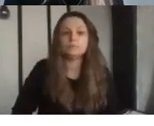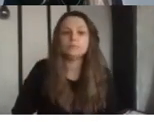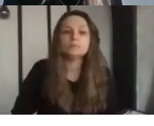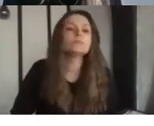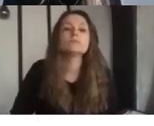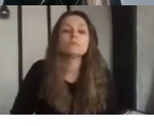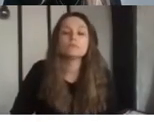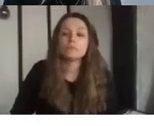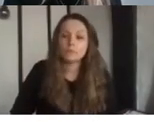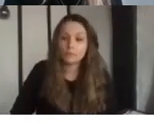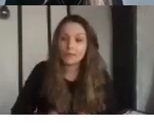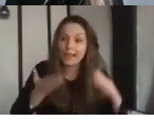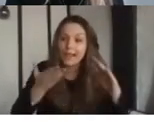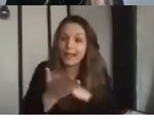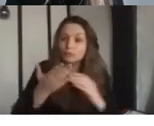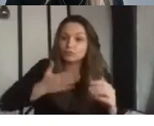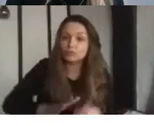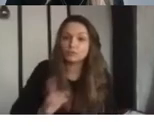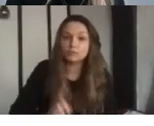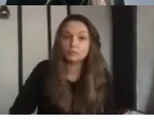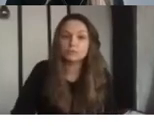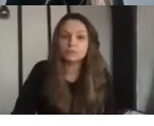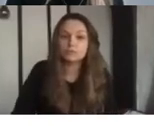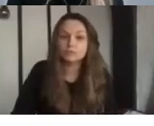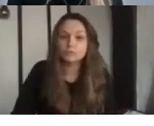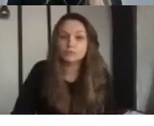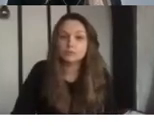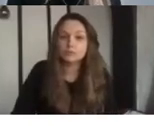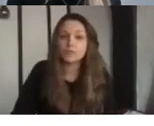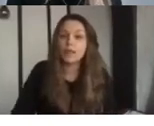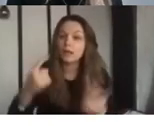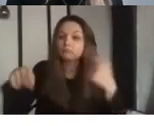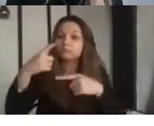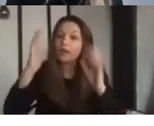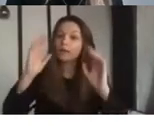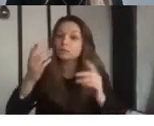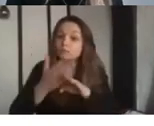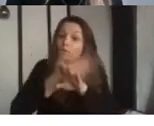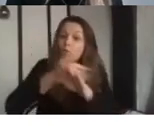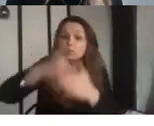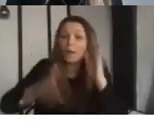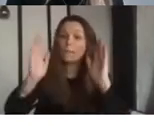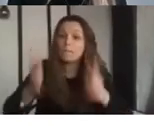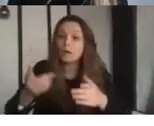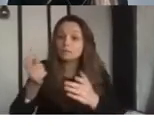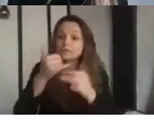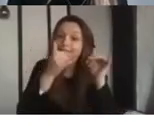So the entry requirements, we have a mandatory entry assessment for every student who is interested in the